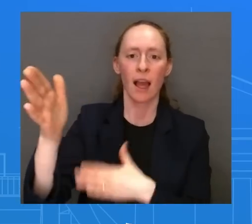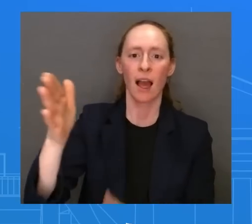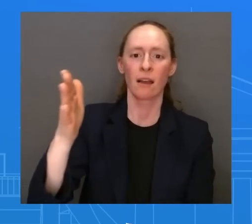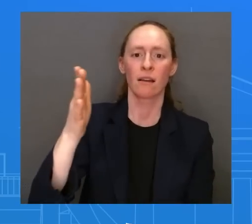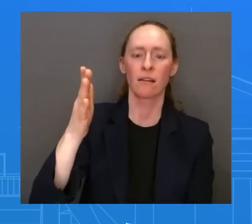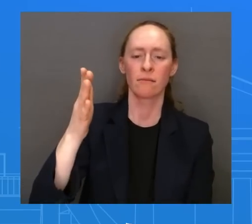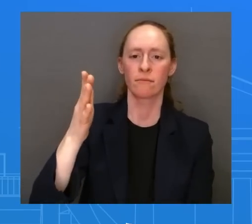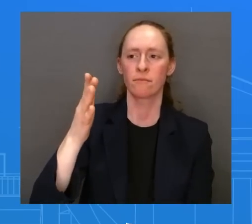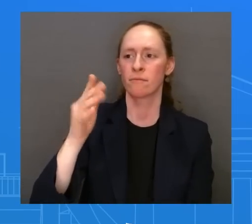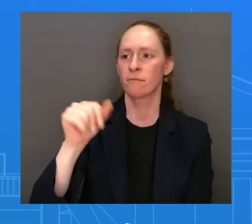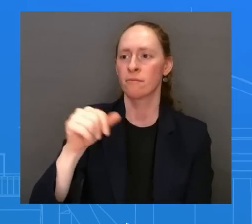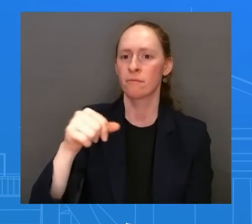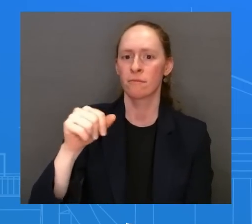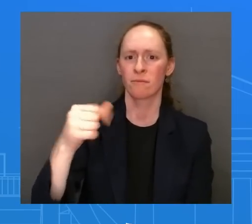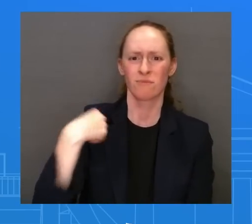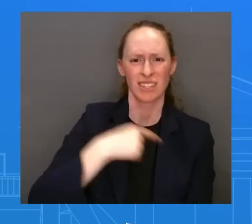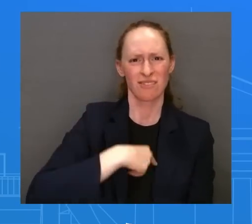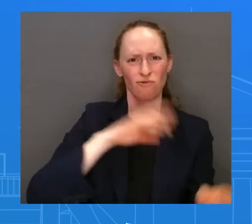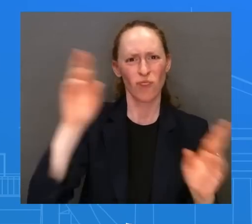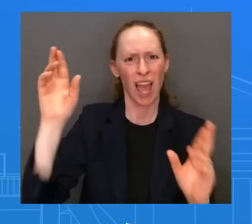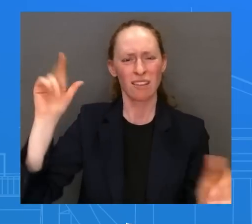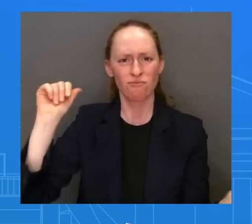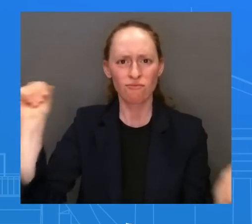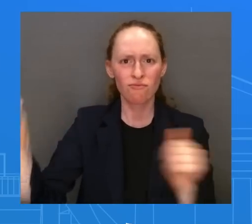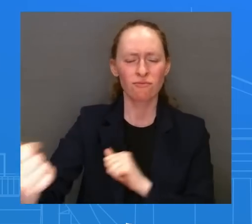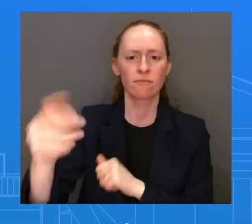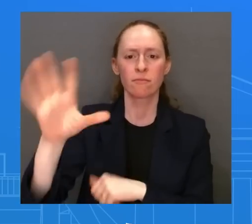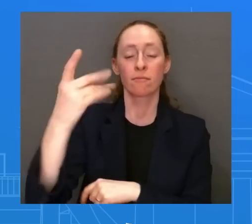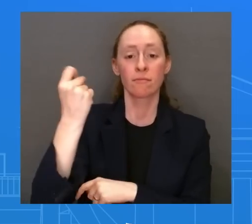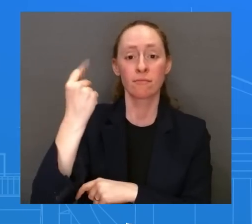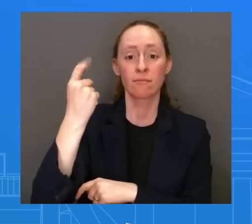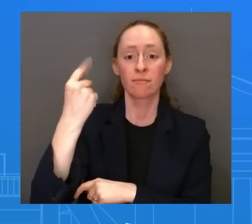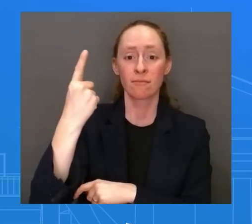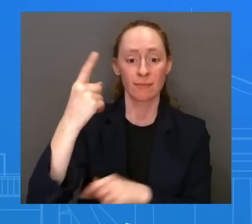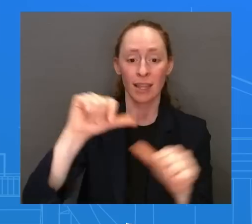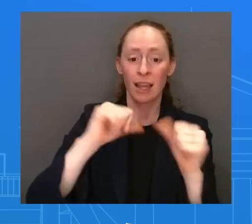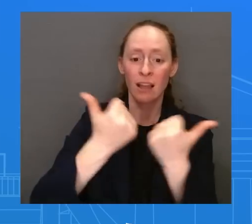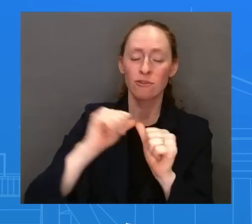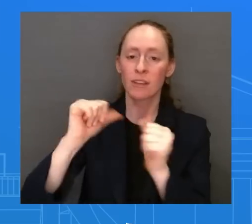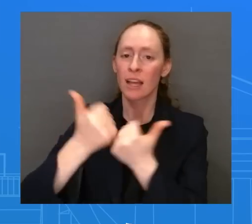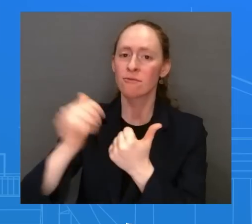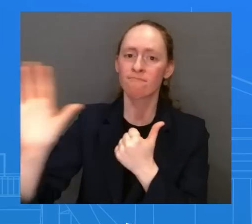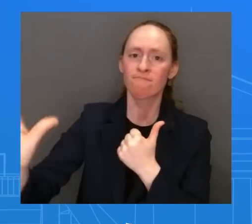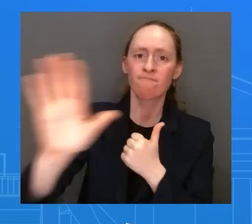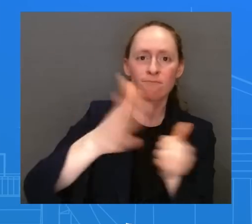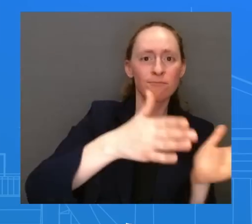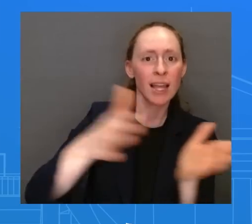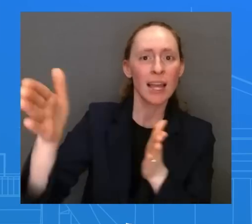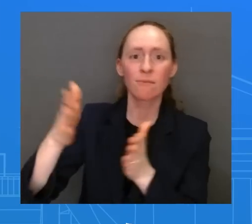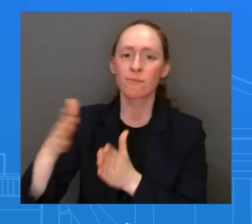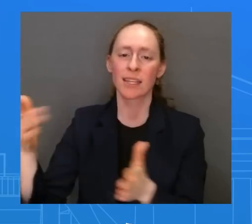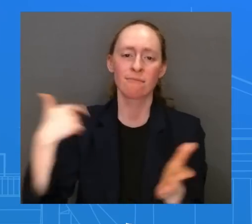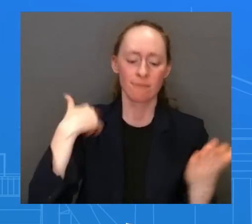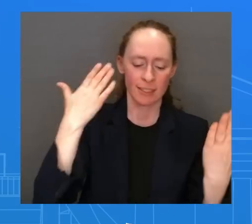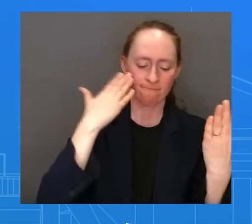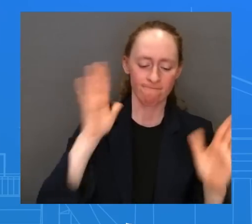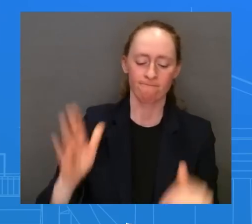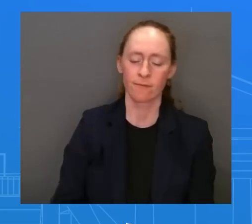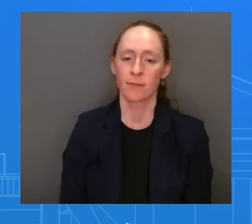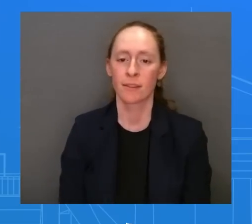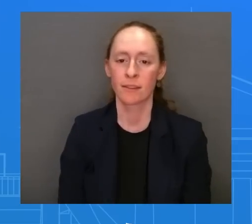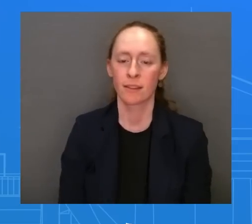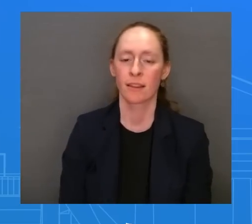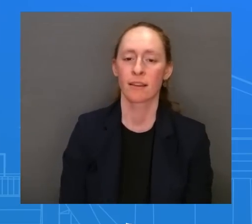example I can't speak about every agency and what plans they may or may not have fallen in on the problem is there was no visibility on that in the transition